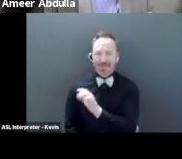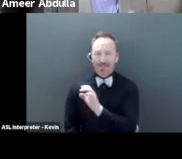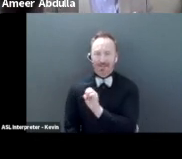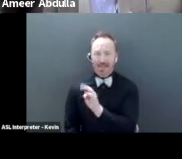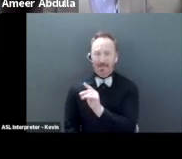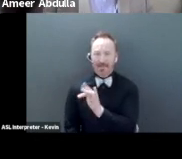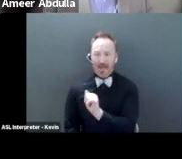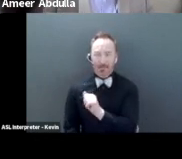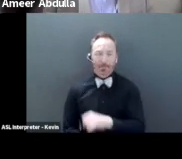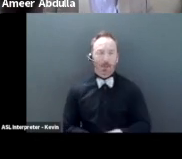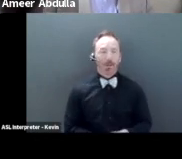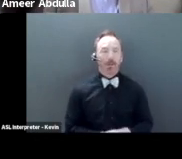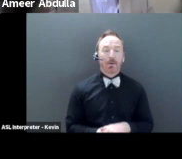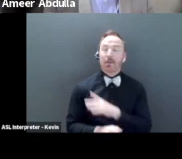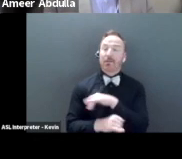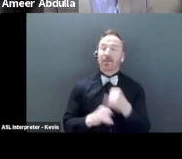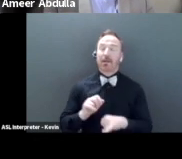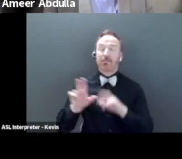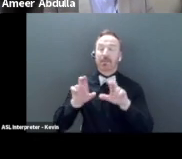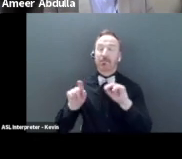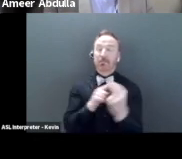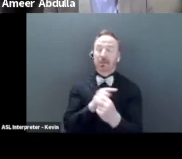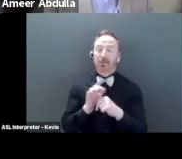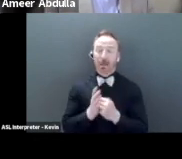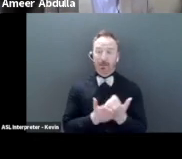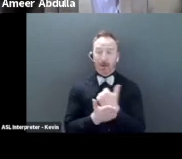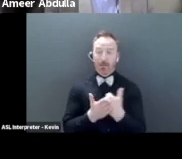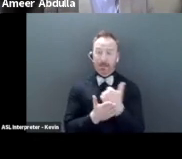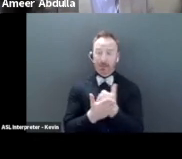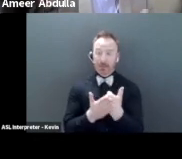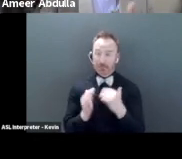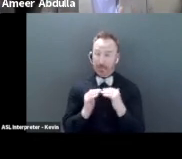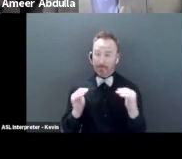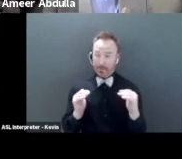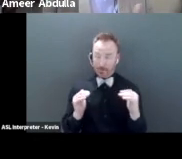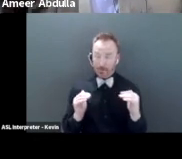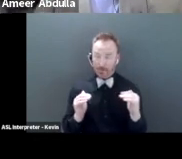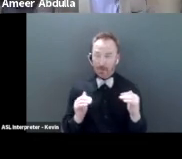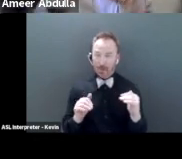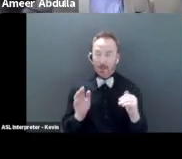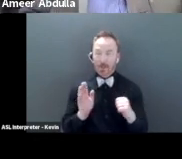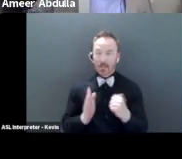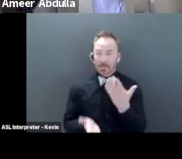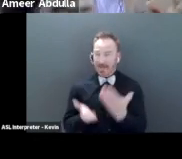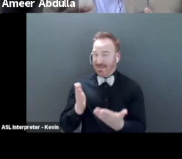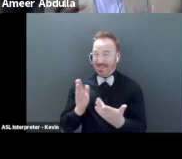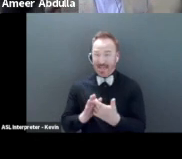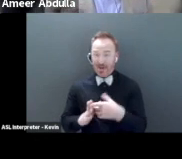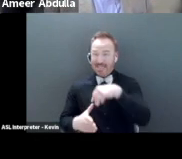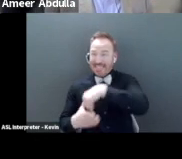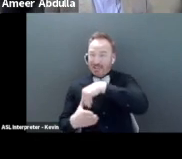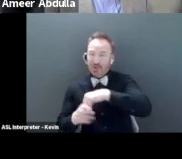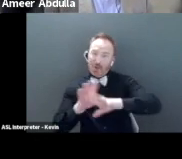Finally, from an investor perspective, the compensation level may be subject to their own internal or external or